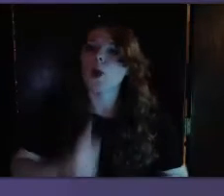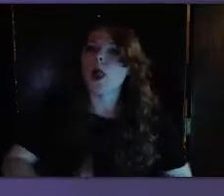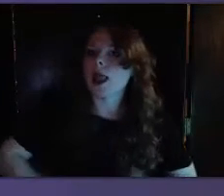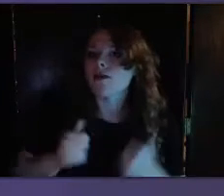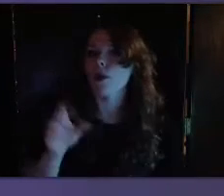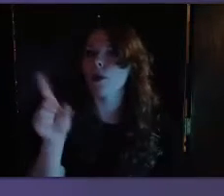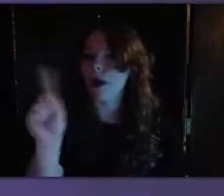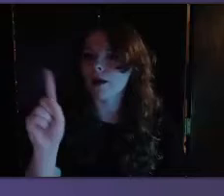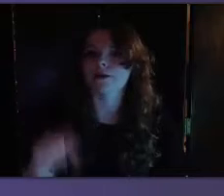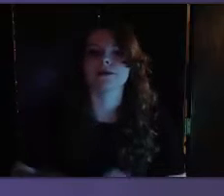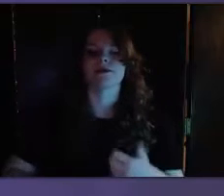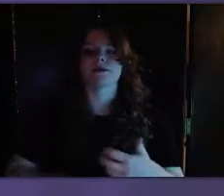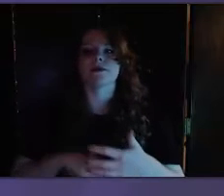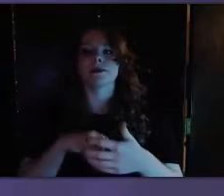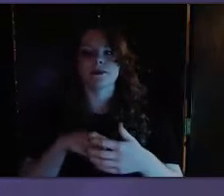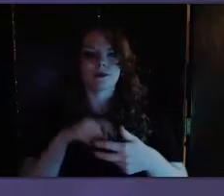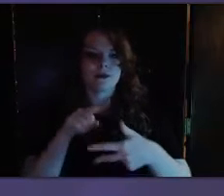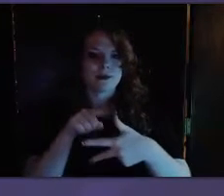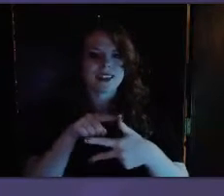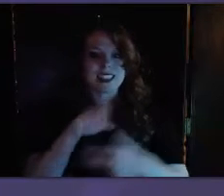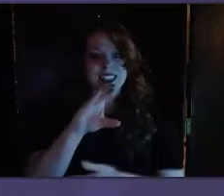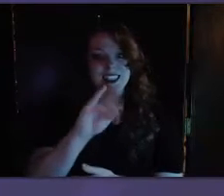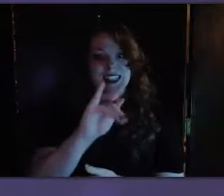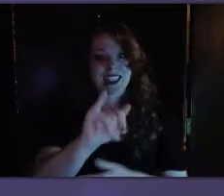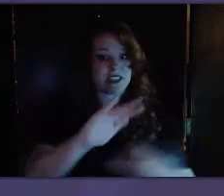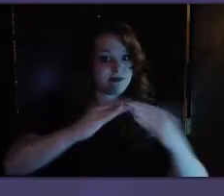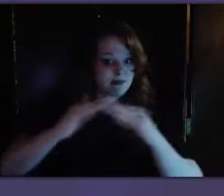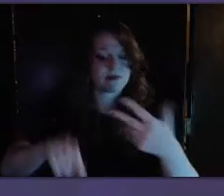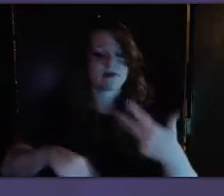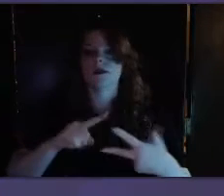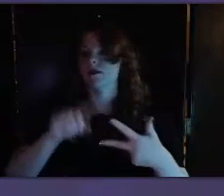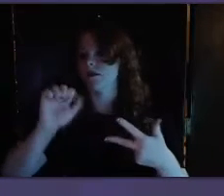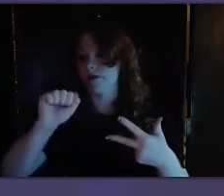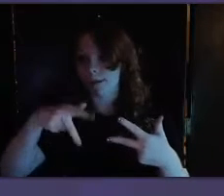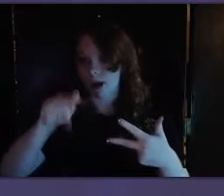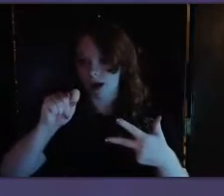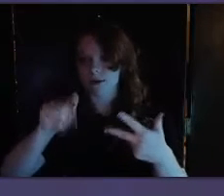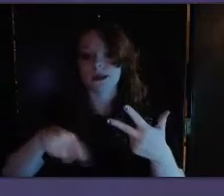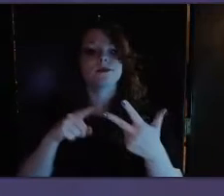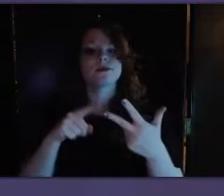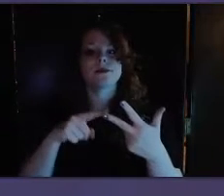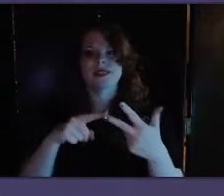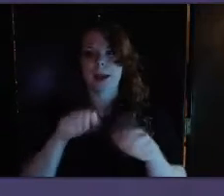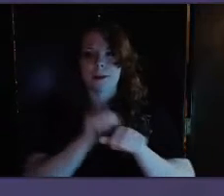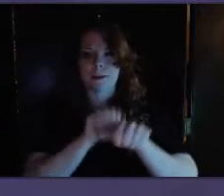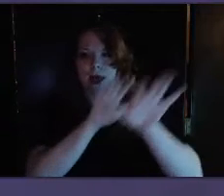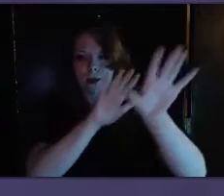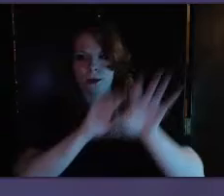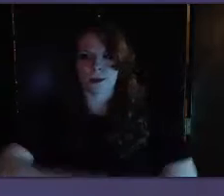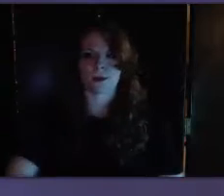in A, cities, B, apartments, or C, the